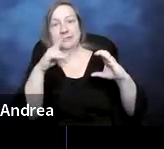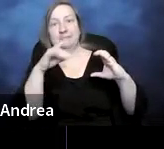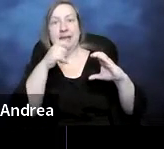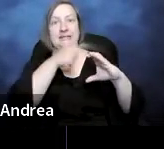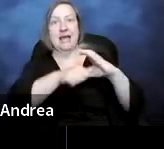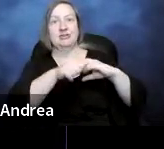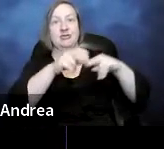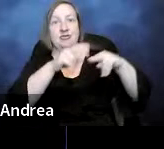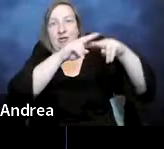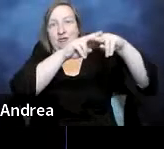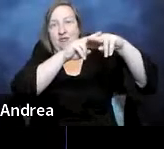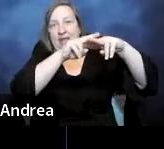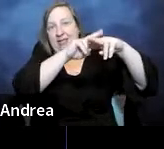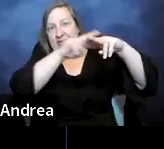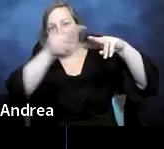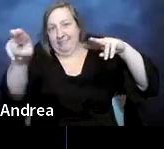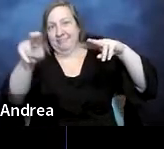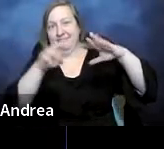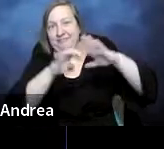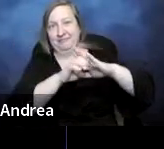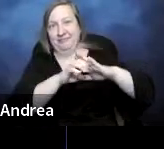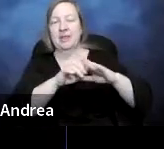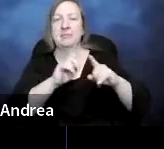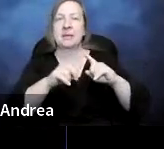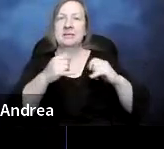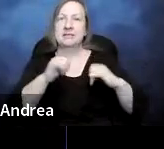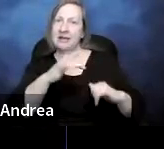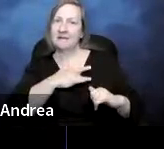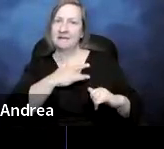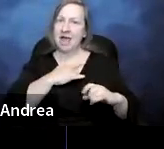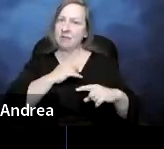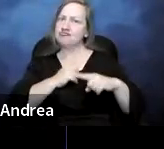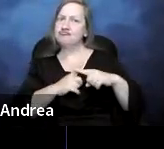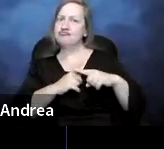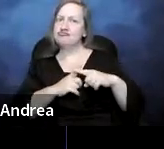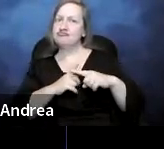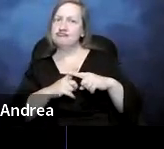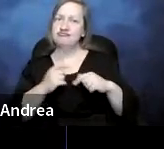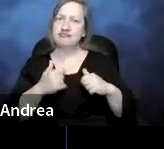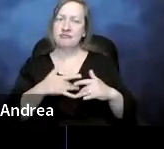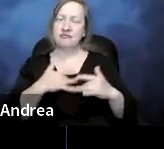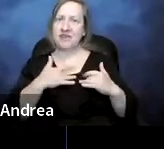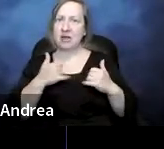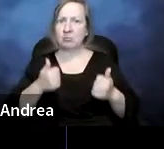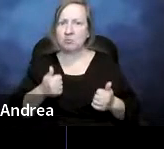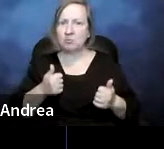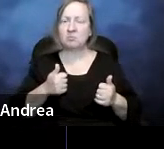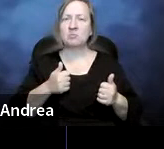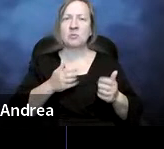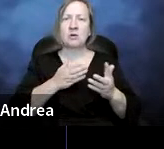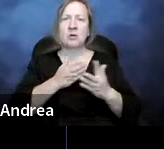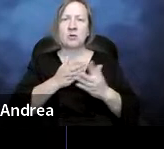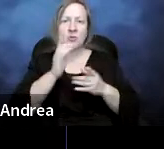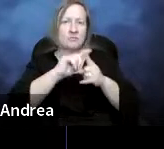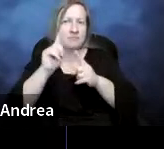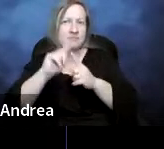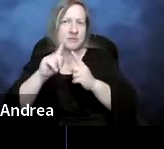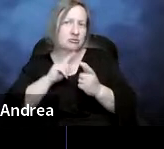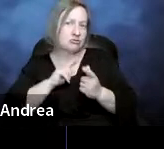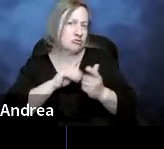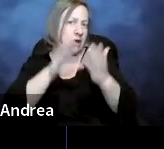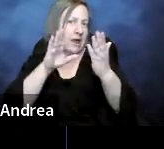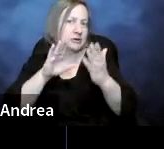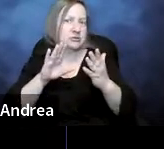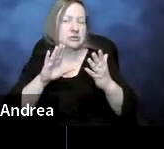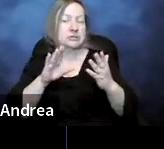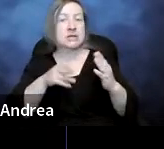a rail line in this case, but it still feels quite positive. And it does so through a number of strategies, including